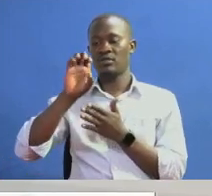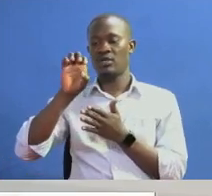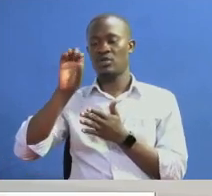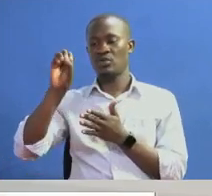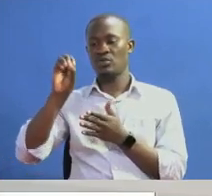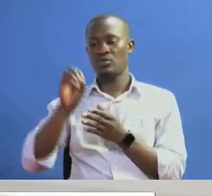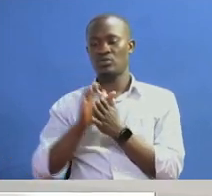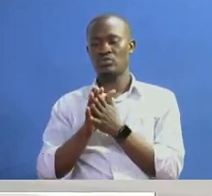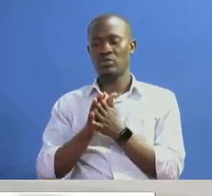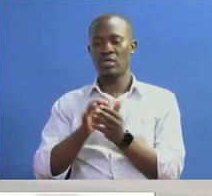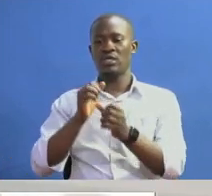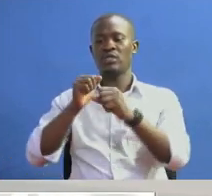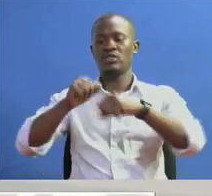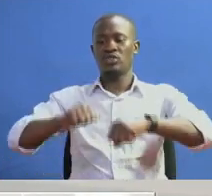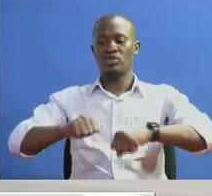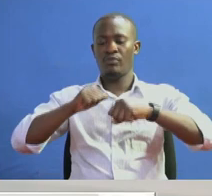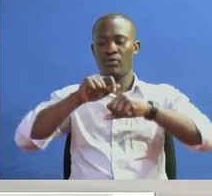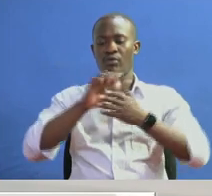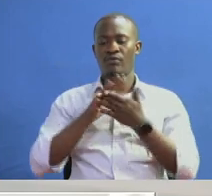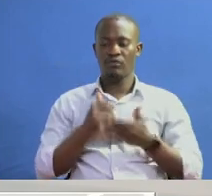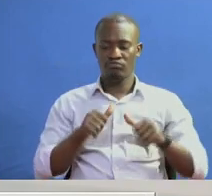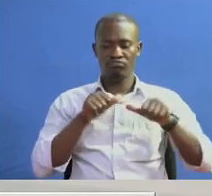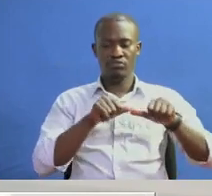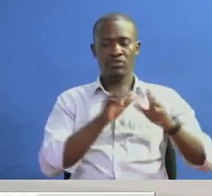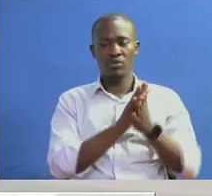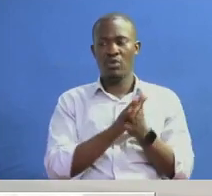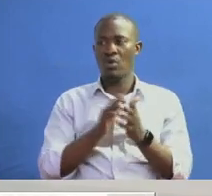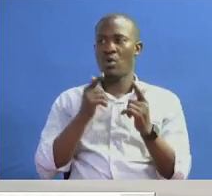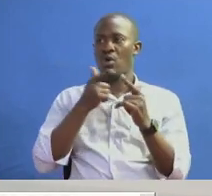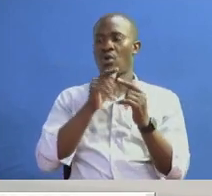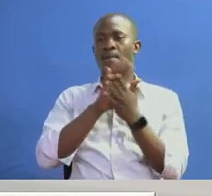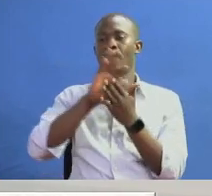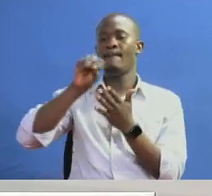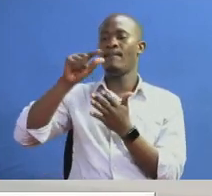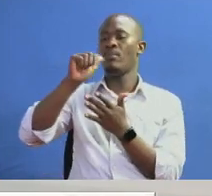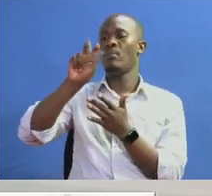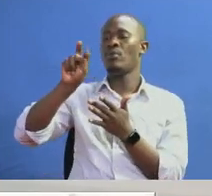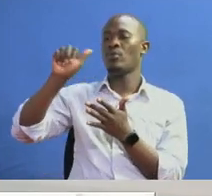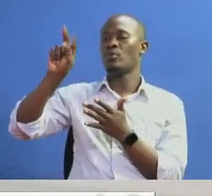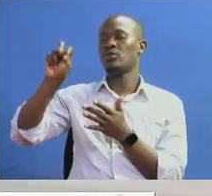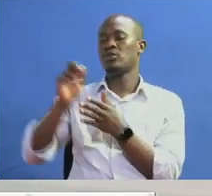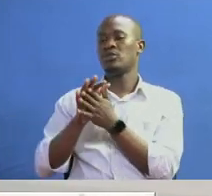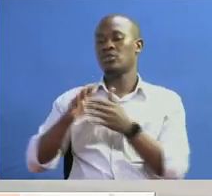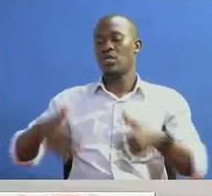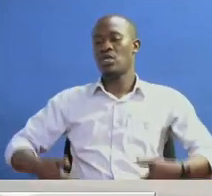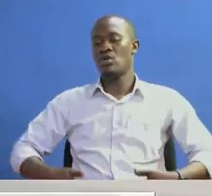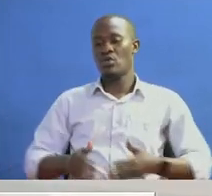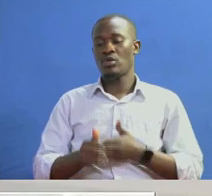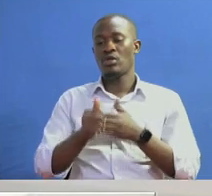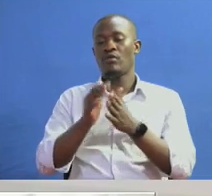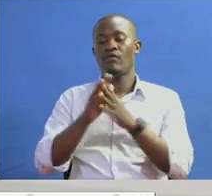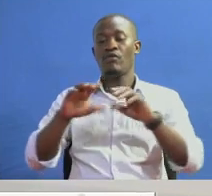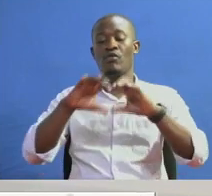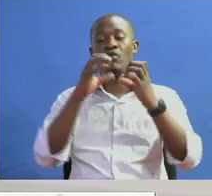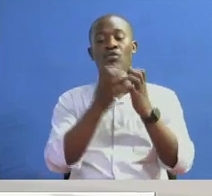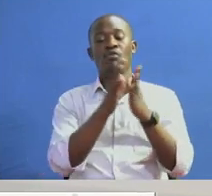Youth Champions for Sustainable Development Goals, and Mugun is the youth leader for Global Partnership